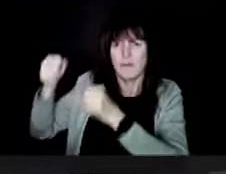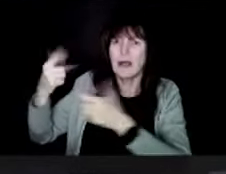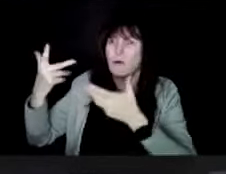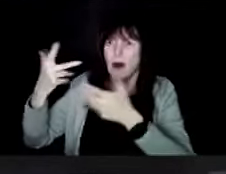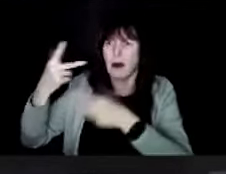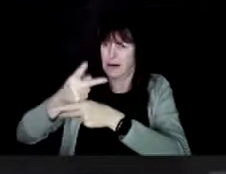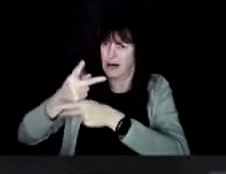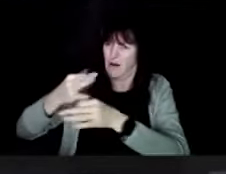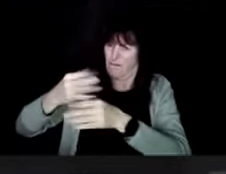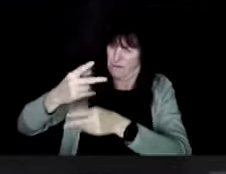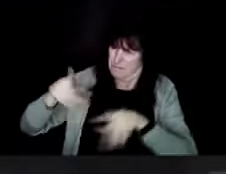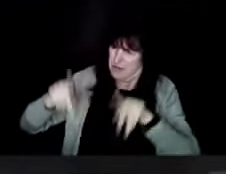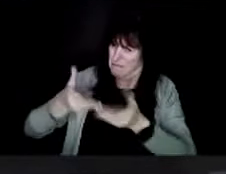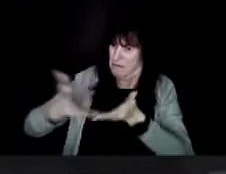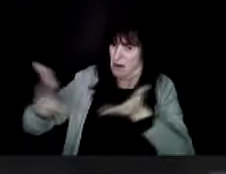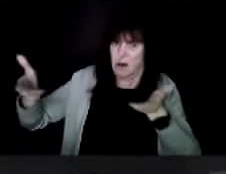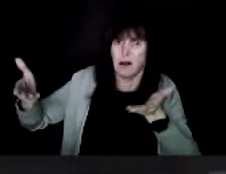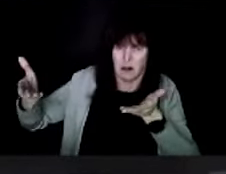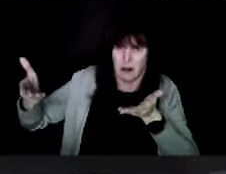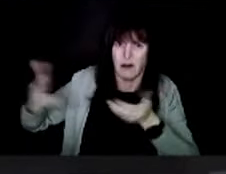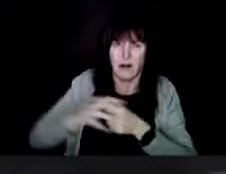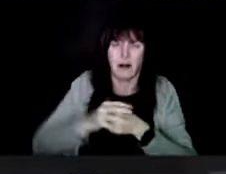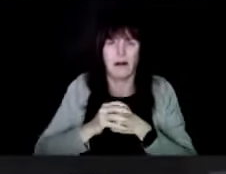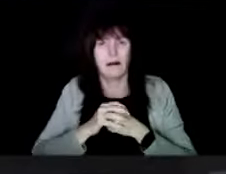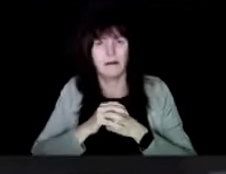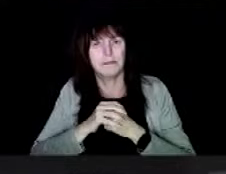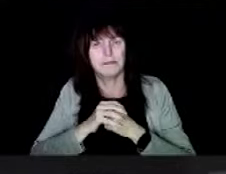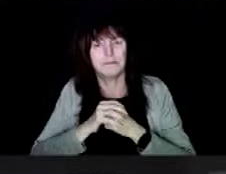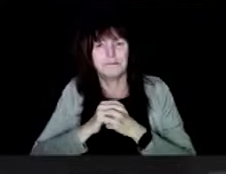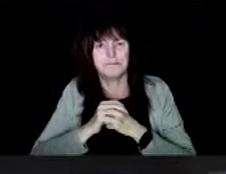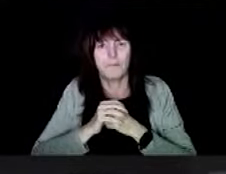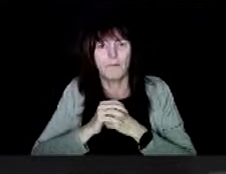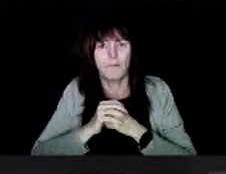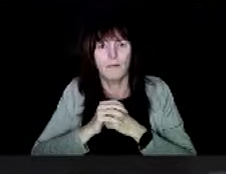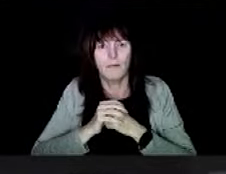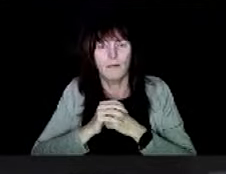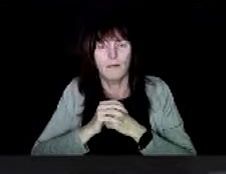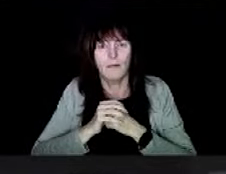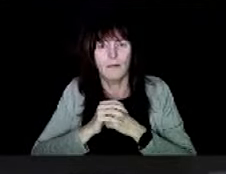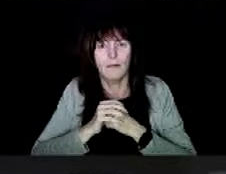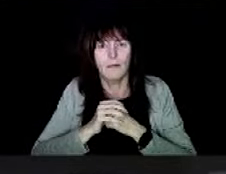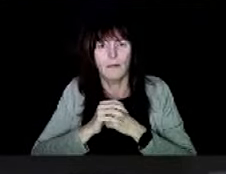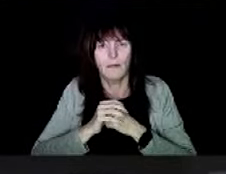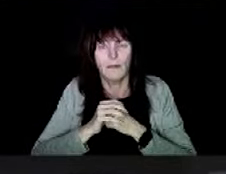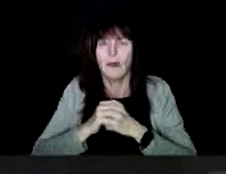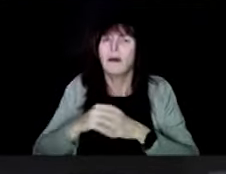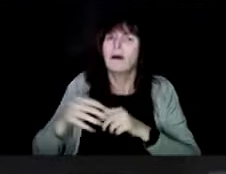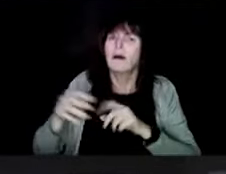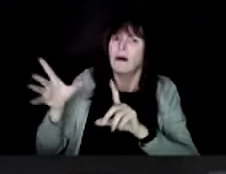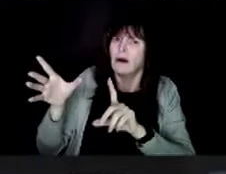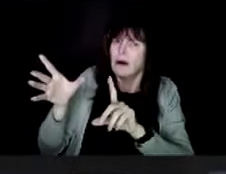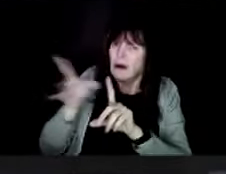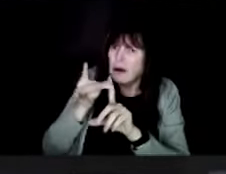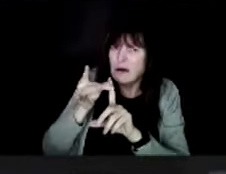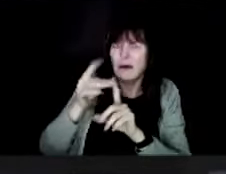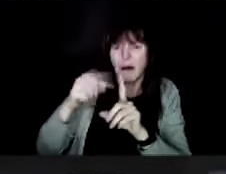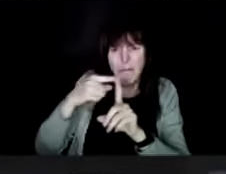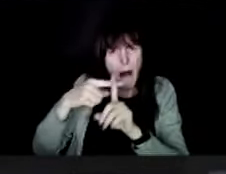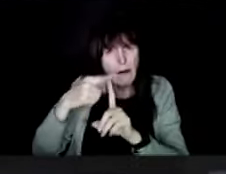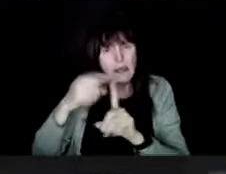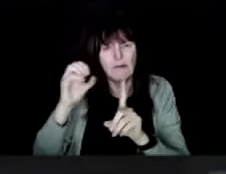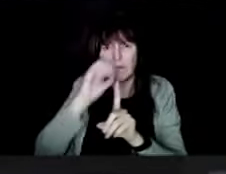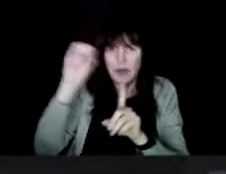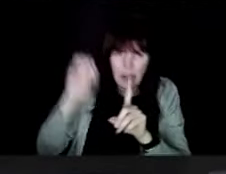we're monitoring other metrics, such as the percentage of positive tests that are now being collected through the PCR